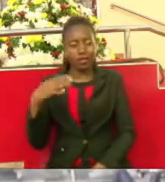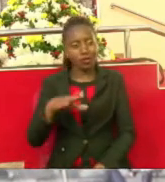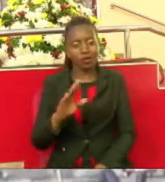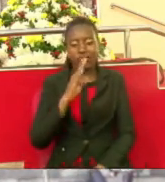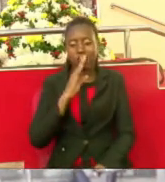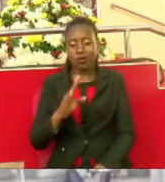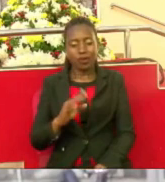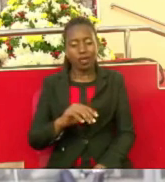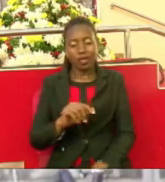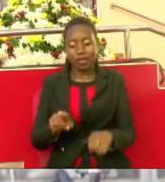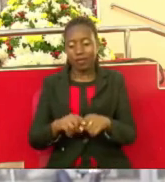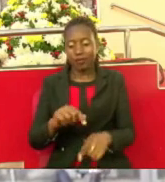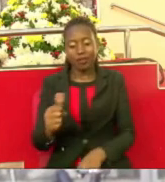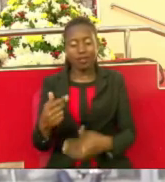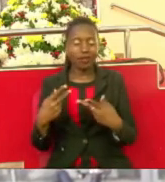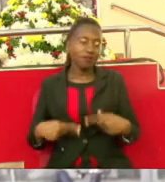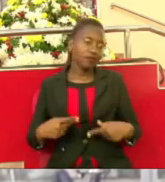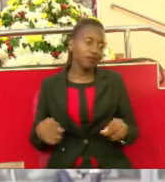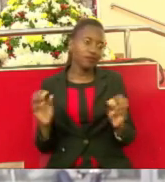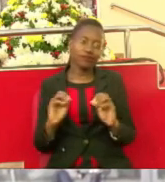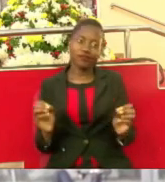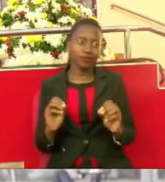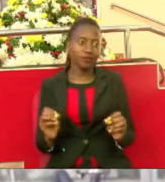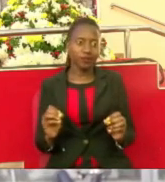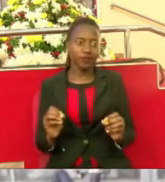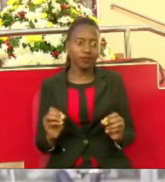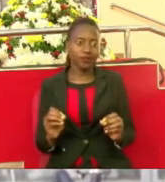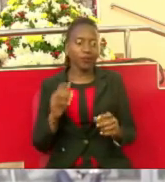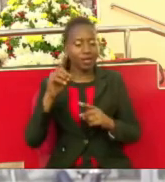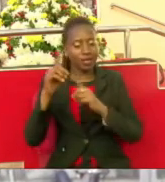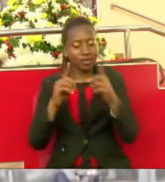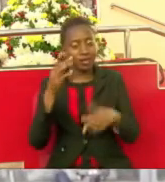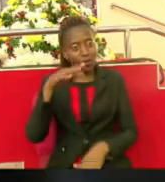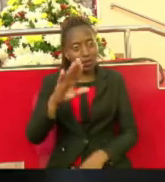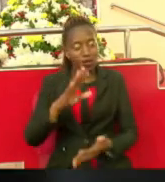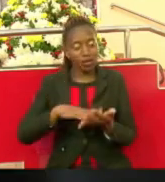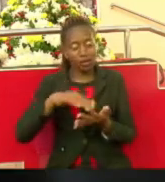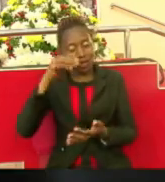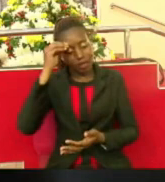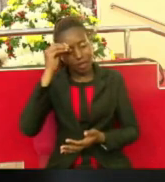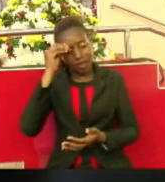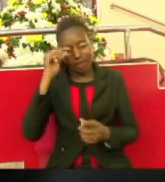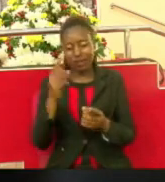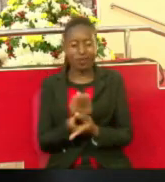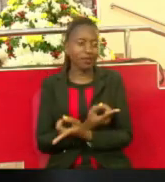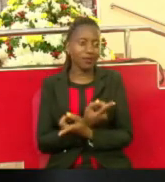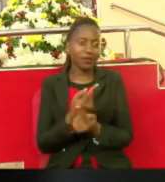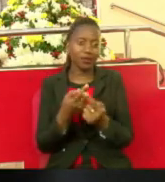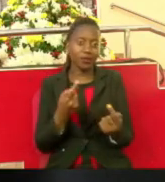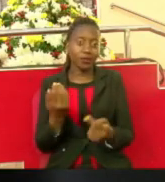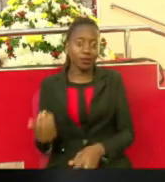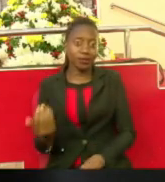like your child's. Mambo yako ya kusoma hayawezi fanana na mtoto wako. And help your child to understand themselves. Msaidie mtoto wako aweze